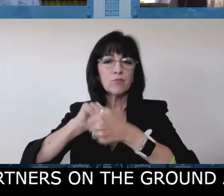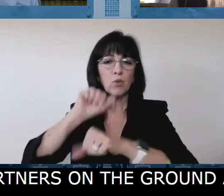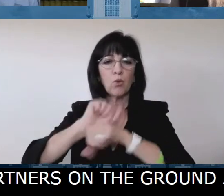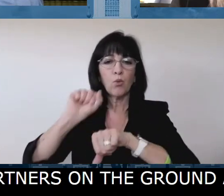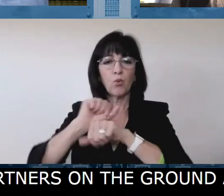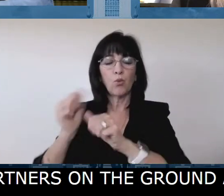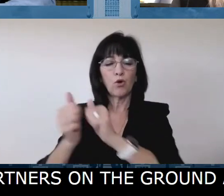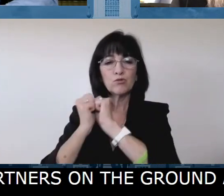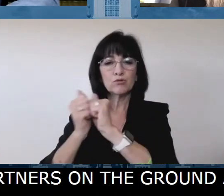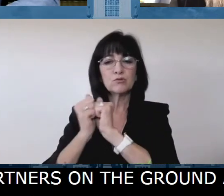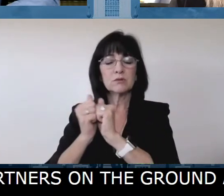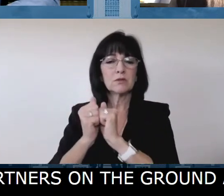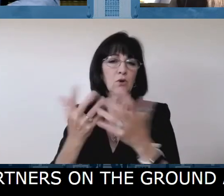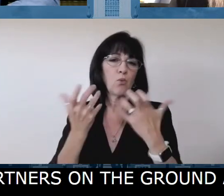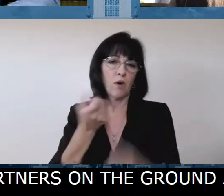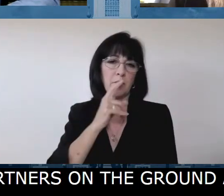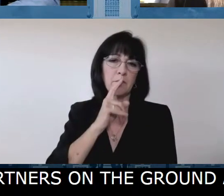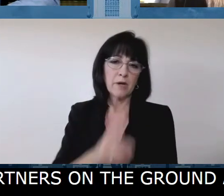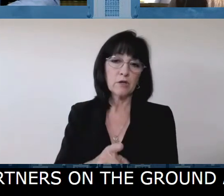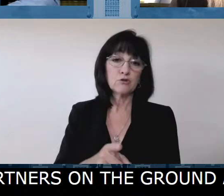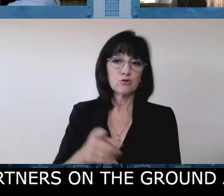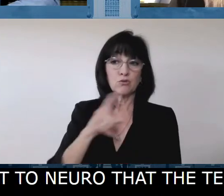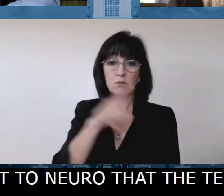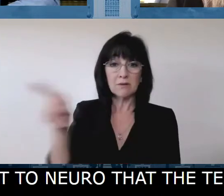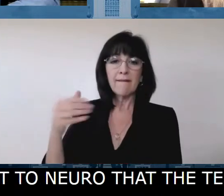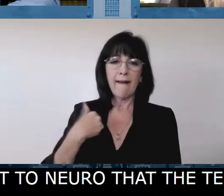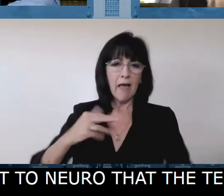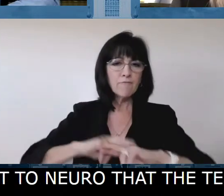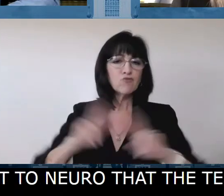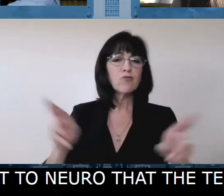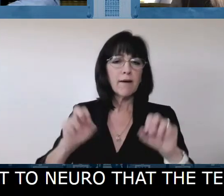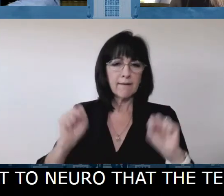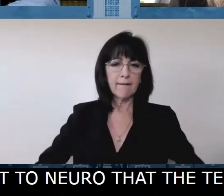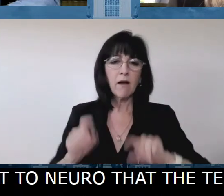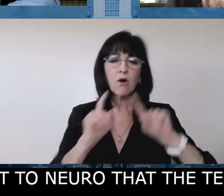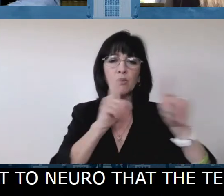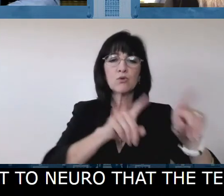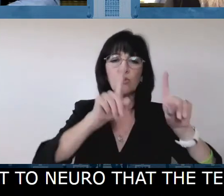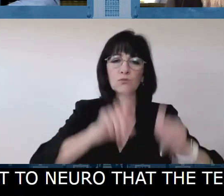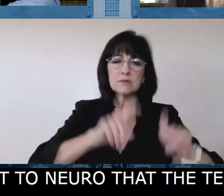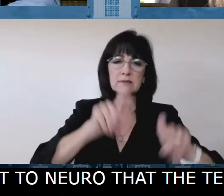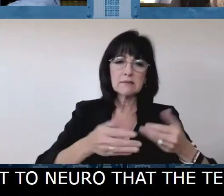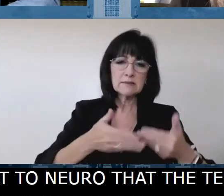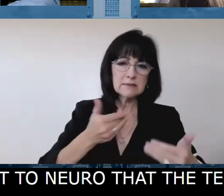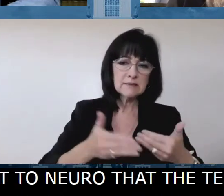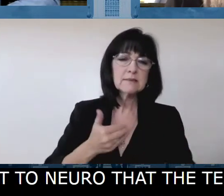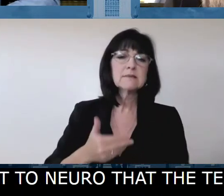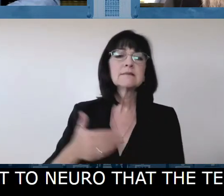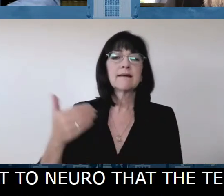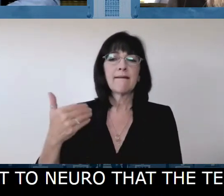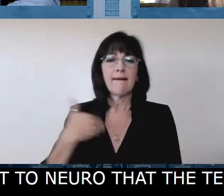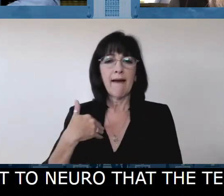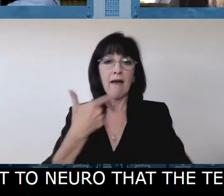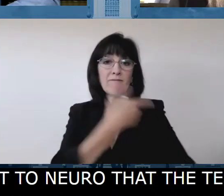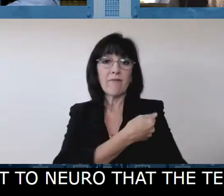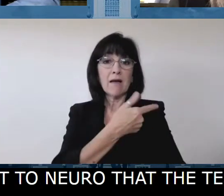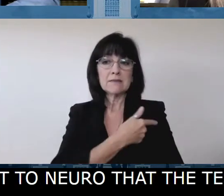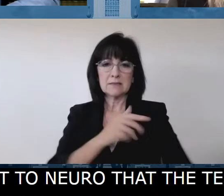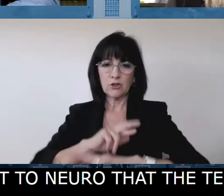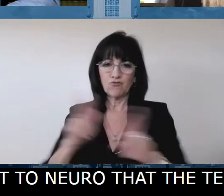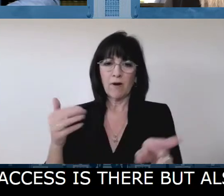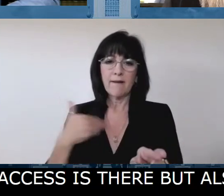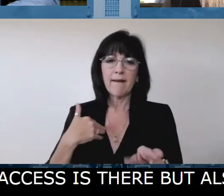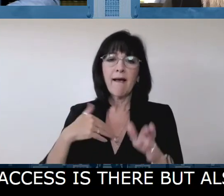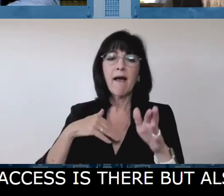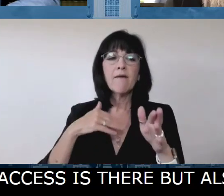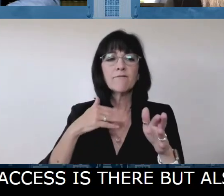testing access is there, the vaccine access is there, but also, as you mentioned, we got to get back